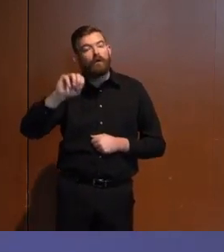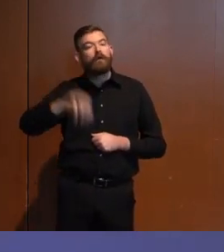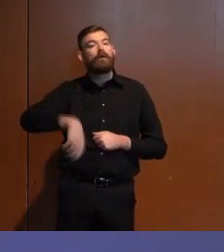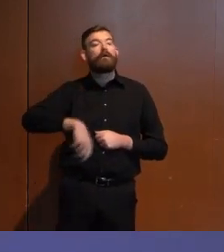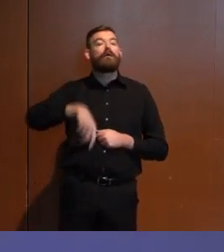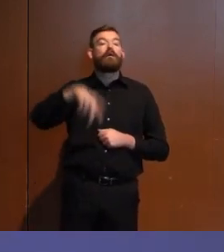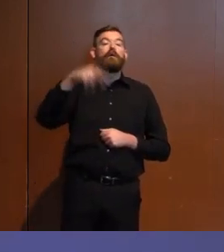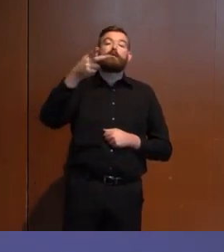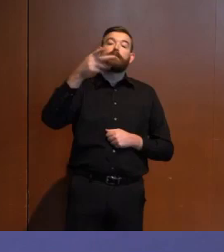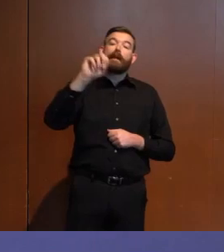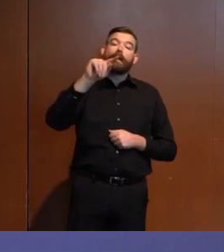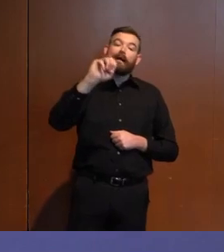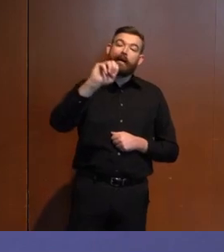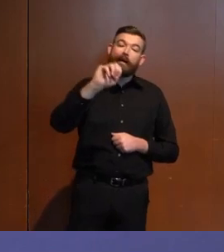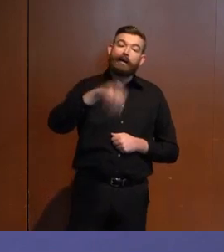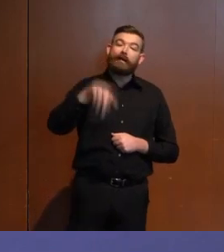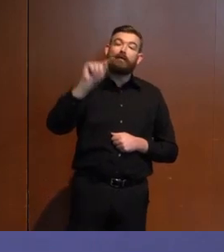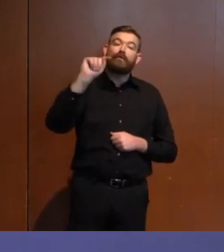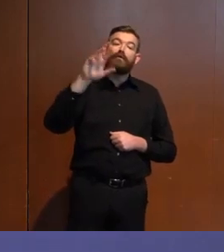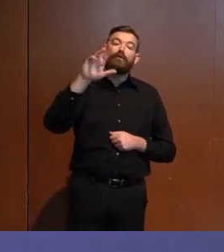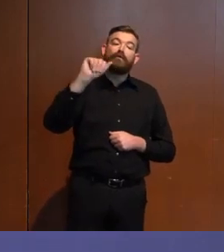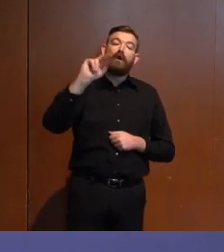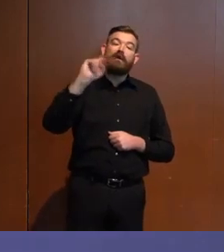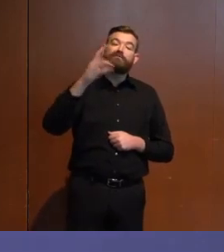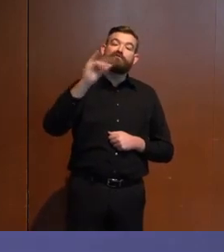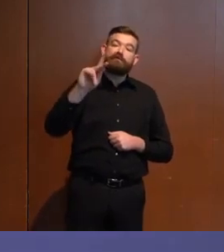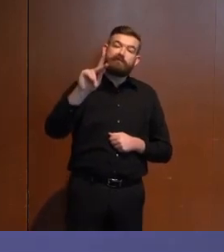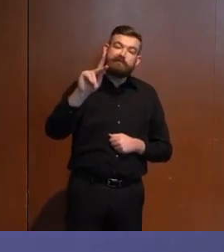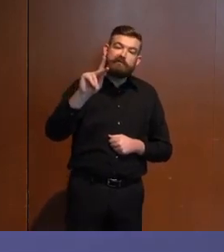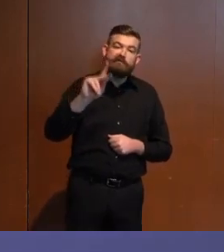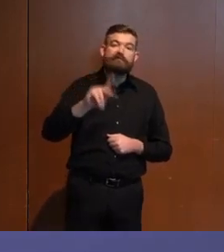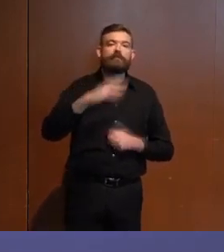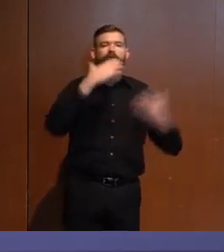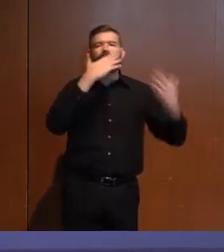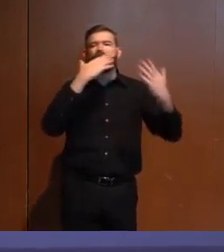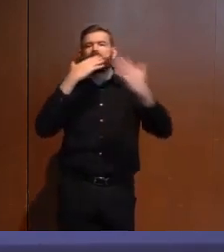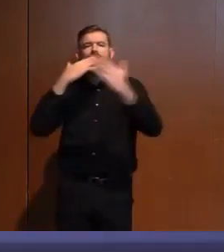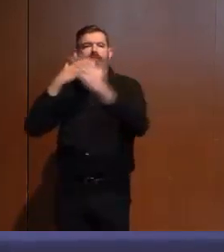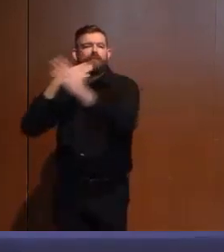Thanks each and every one of you. Again, we will be with you again tomorrow at 2 p.m. Thank you.